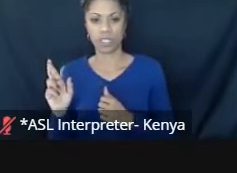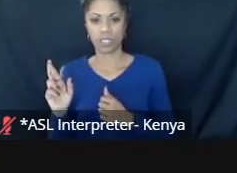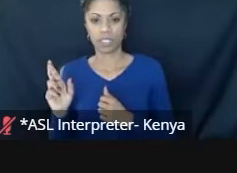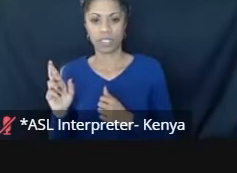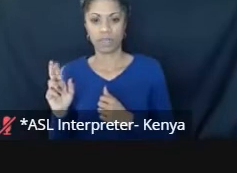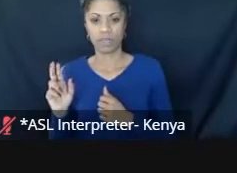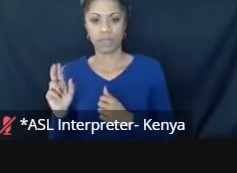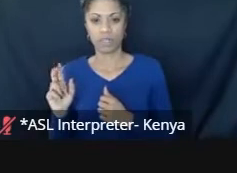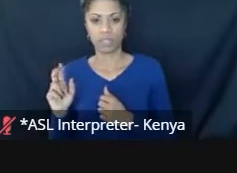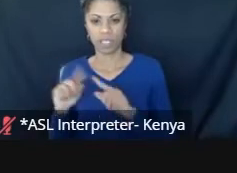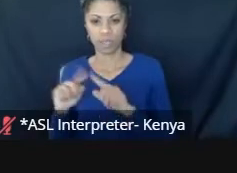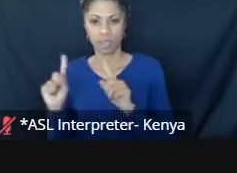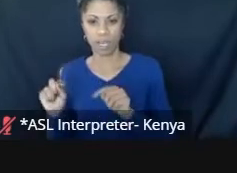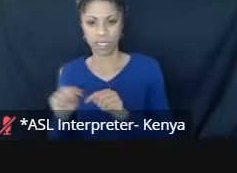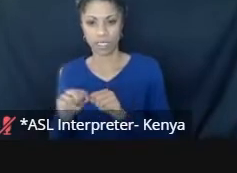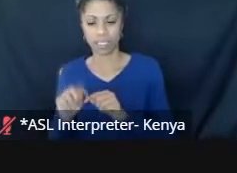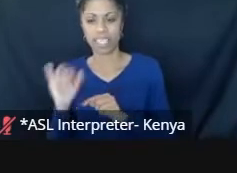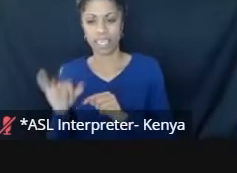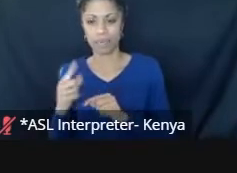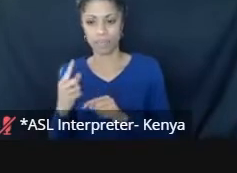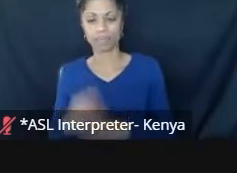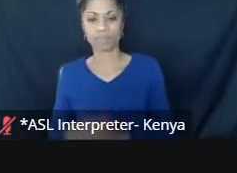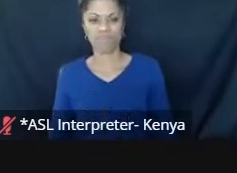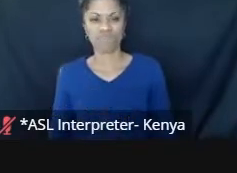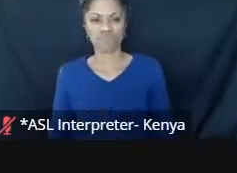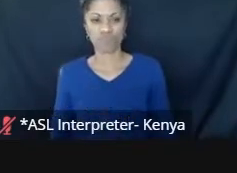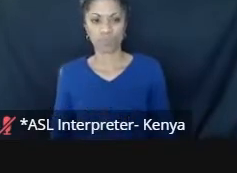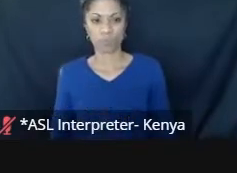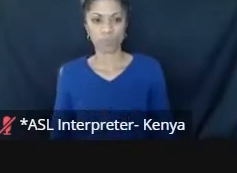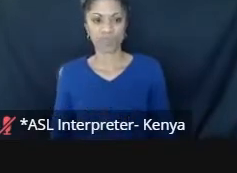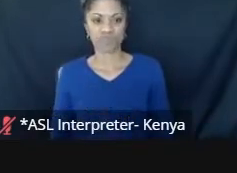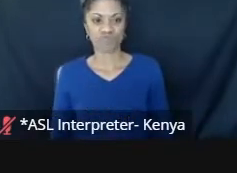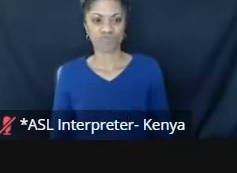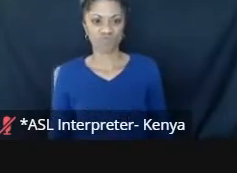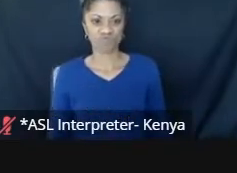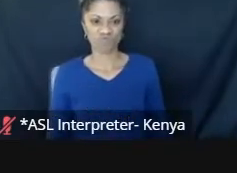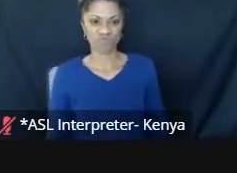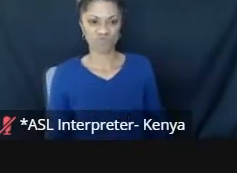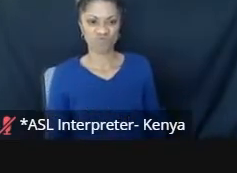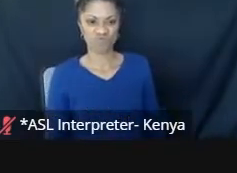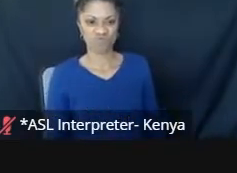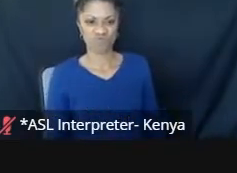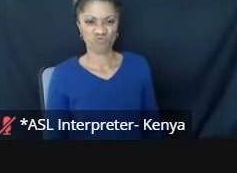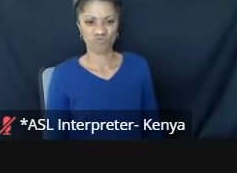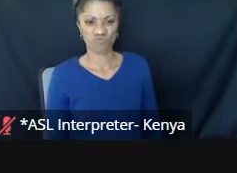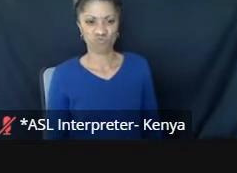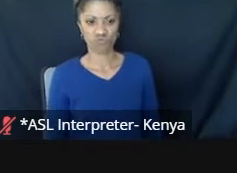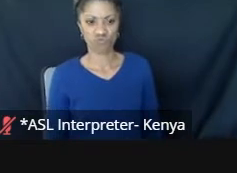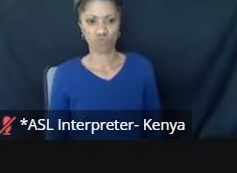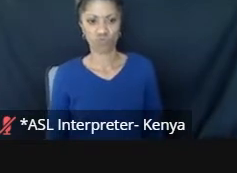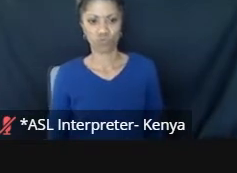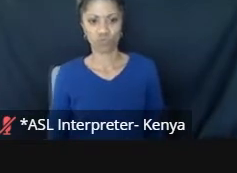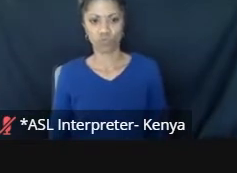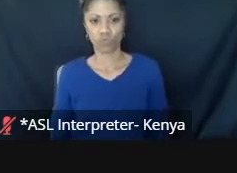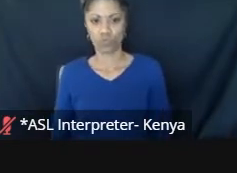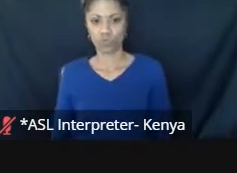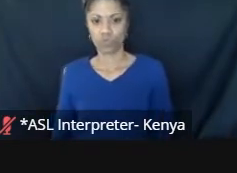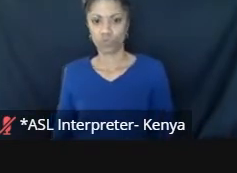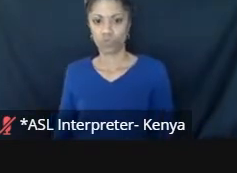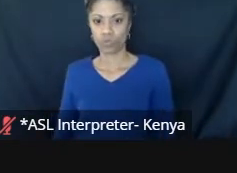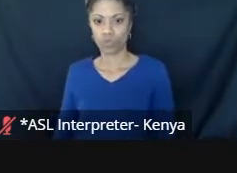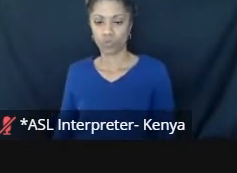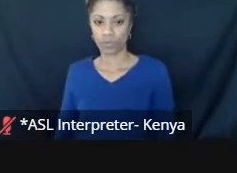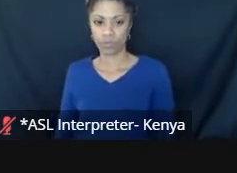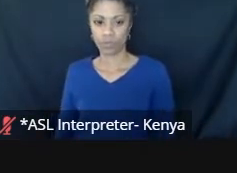There's a little box in the right-hand corner. There you go. I already have it up, so it's being weird. Yep.